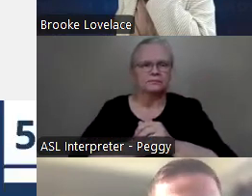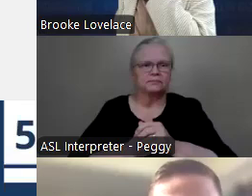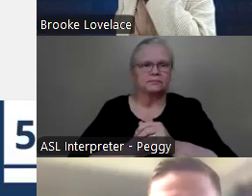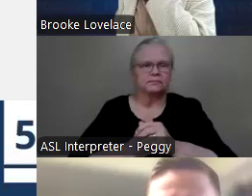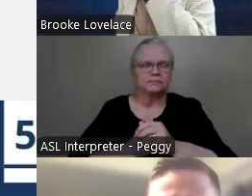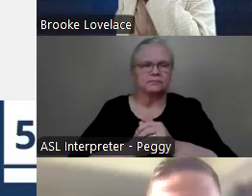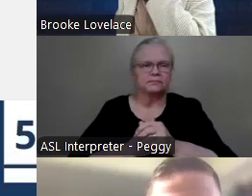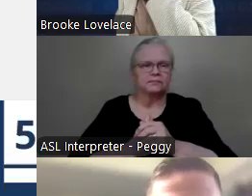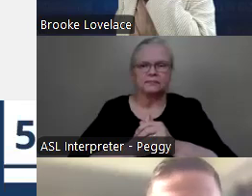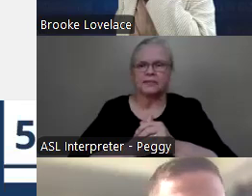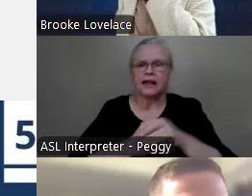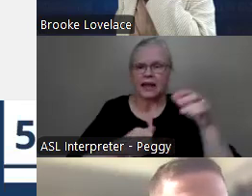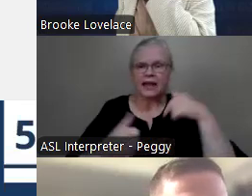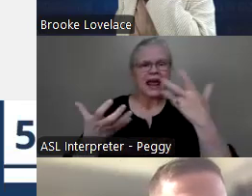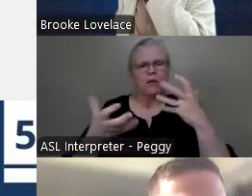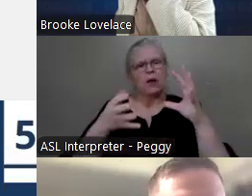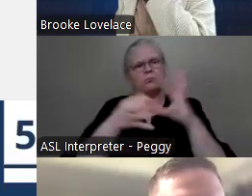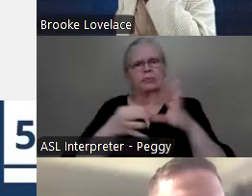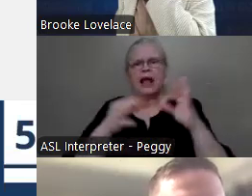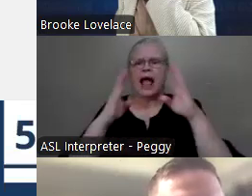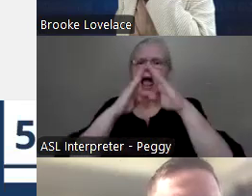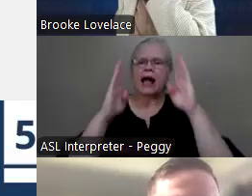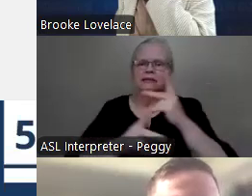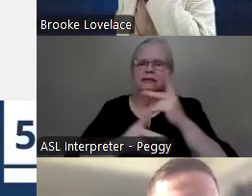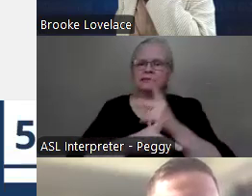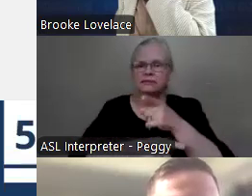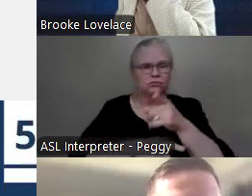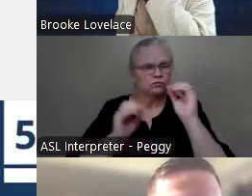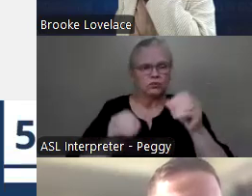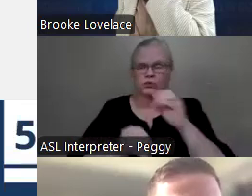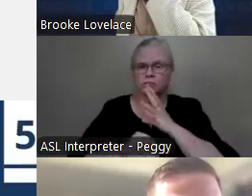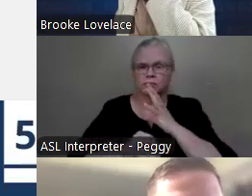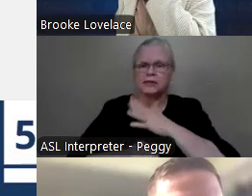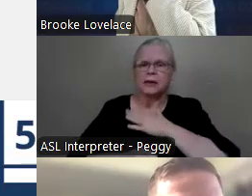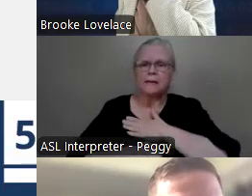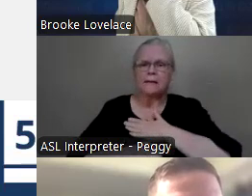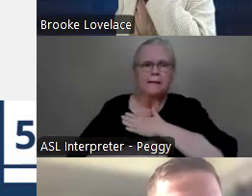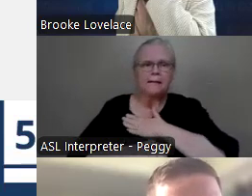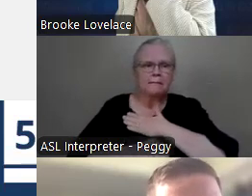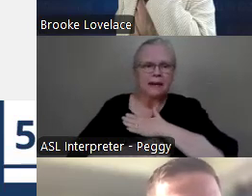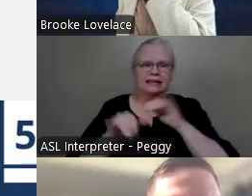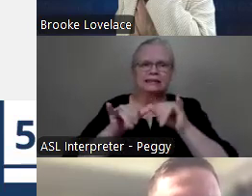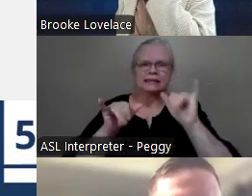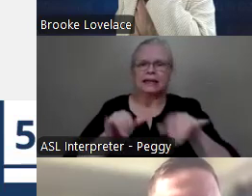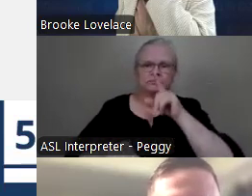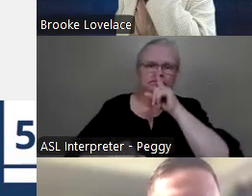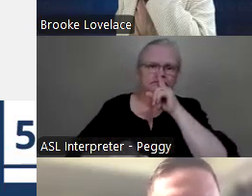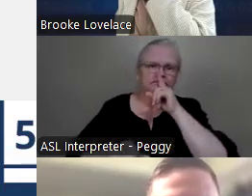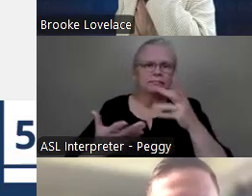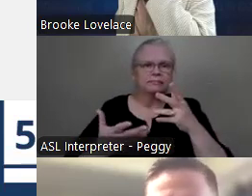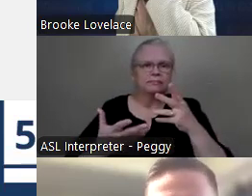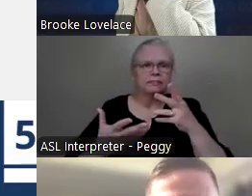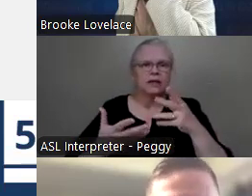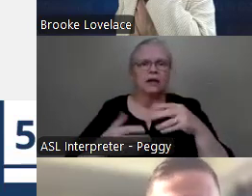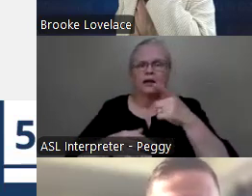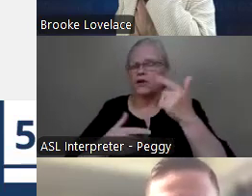And then I want to hit on just a couple of housekeeping things. So if you're not speaking, please stay muted while others are. If you do have questions or comments